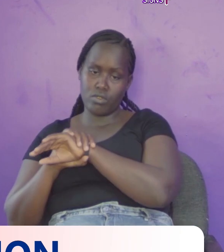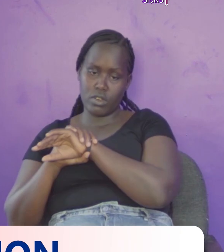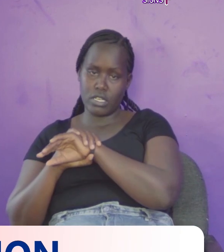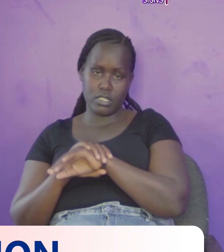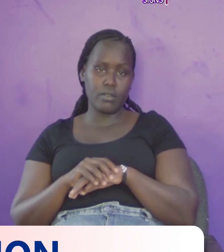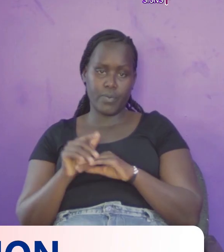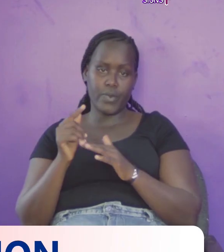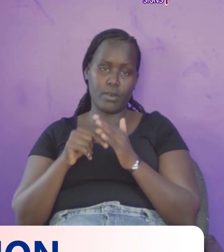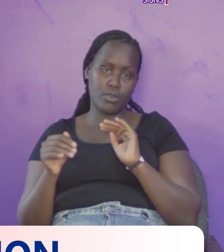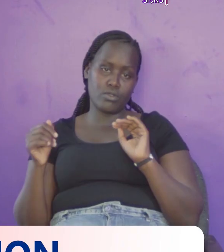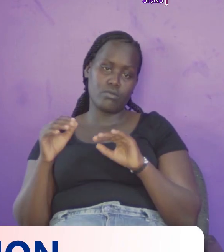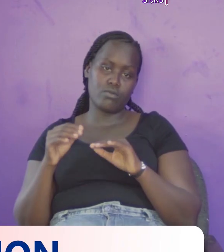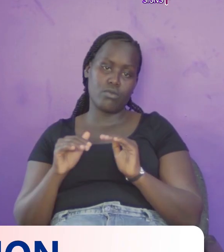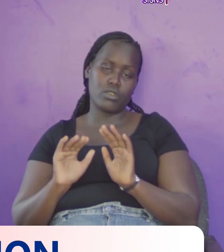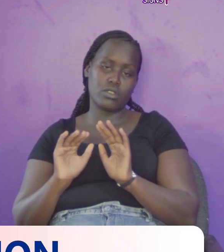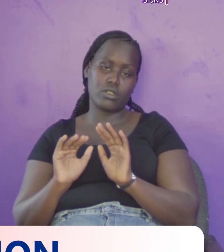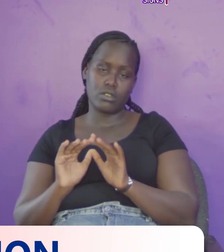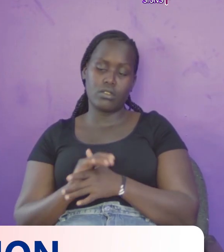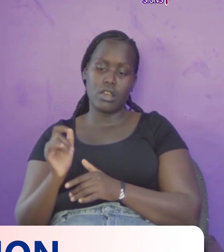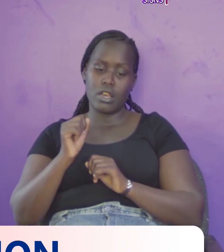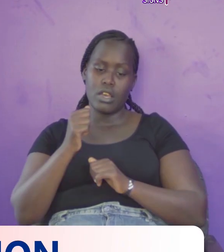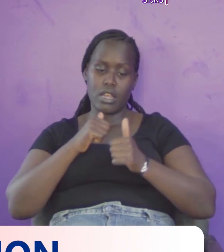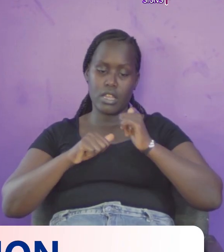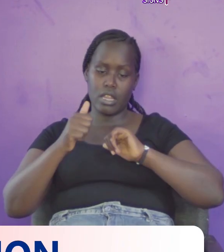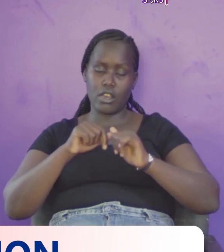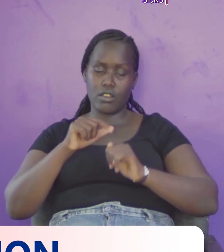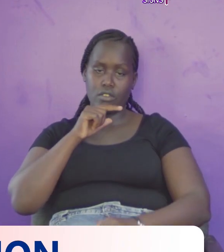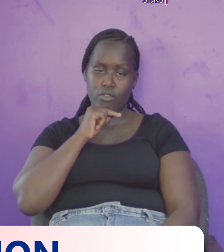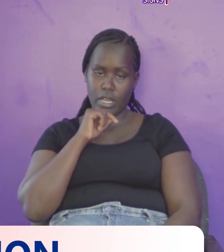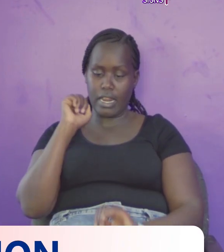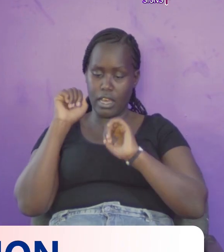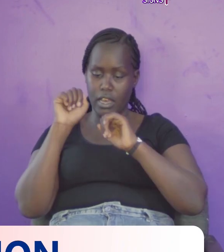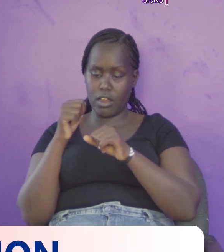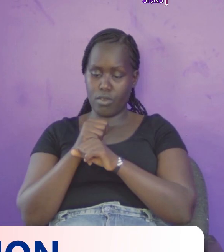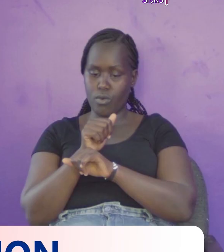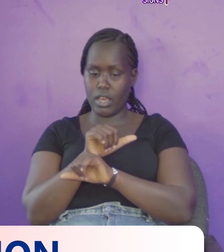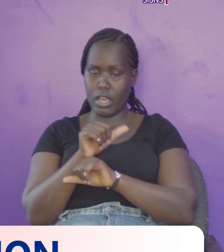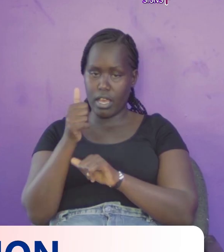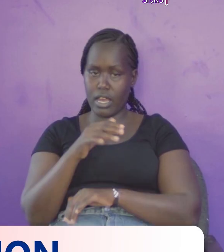What force? Those are the actions of men. They can do anything. But we need to